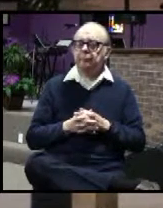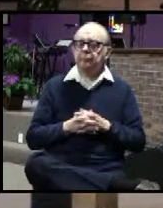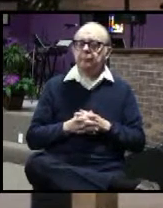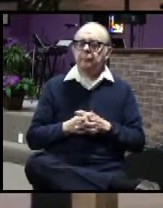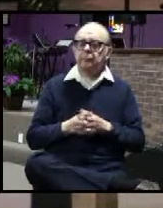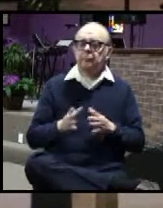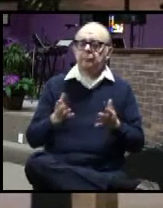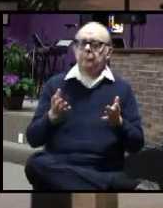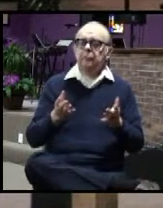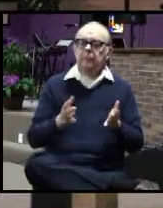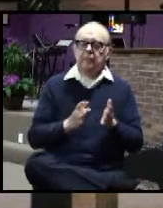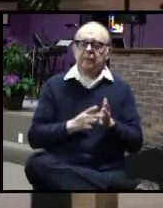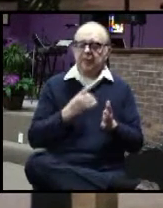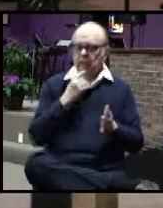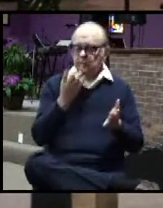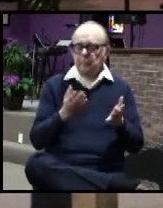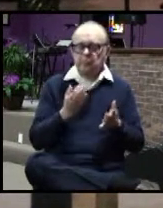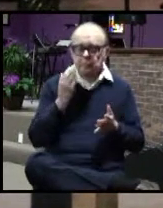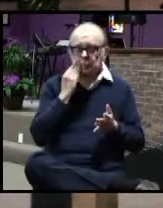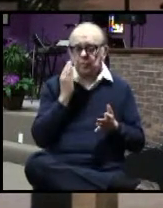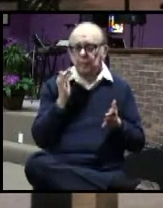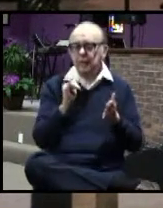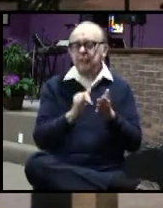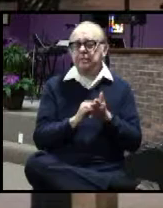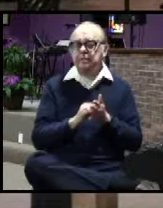I want you to know that